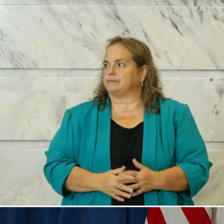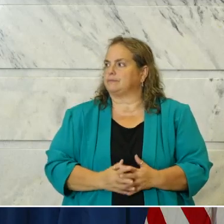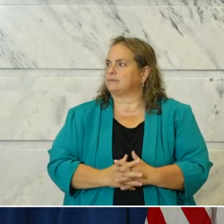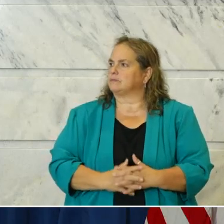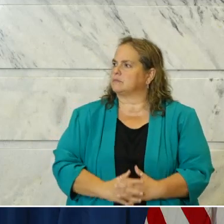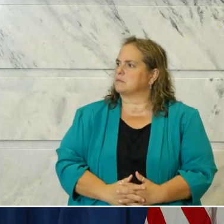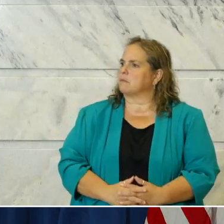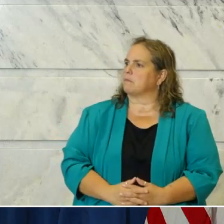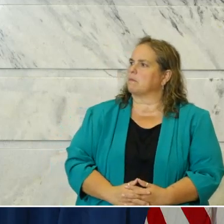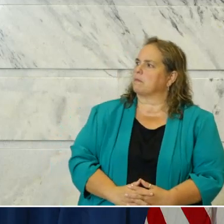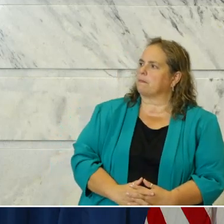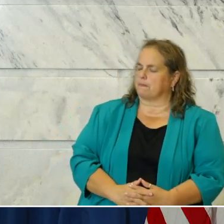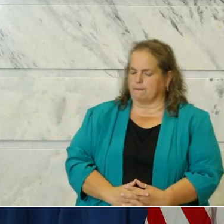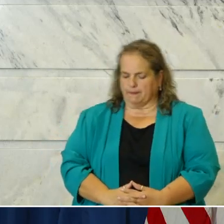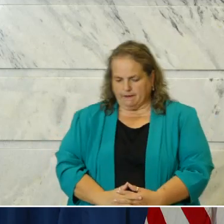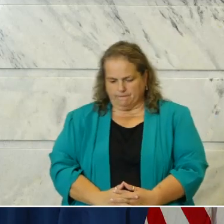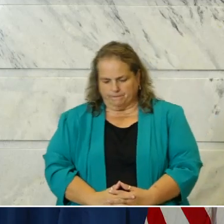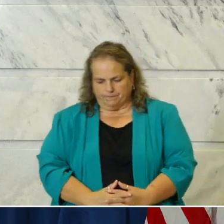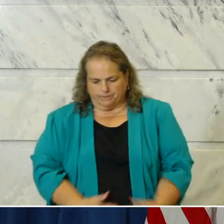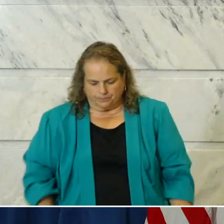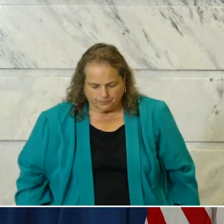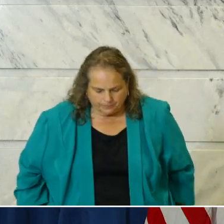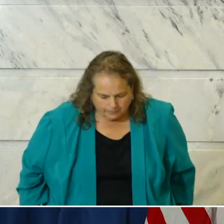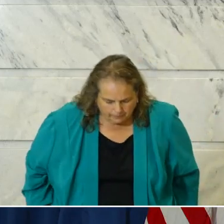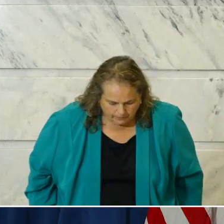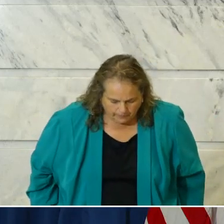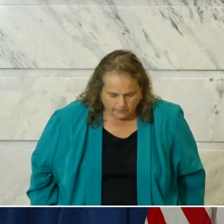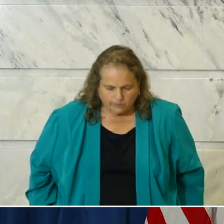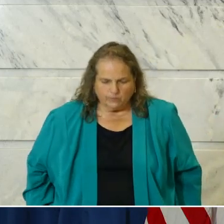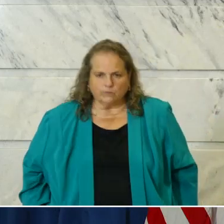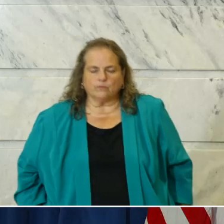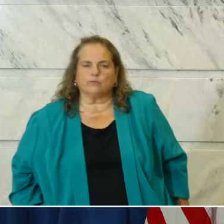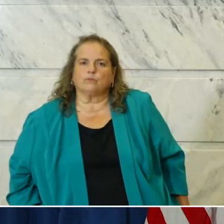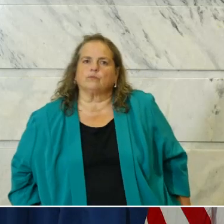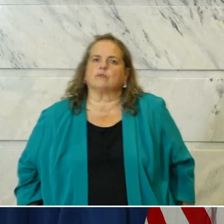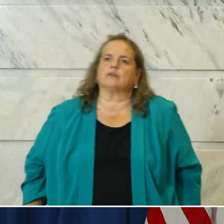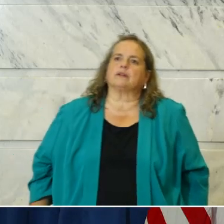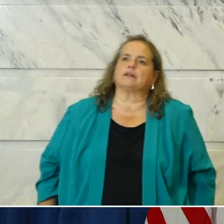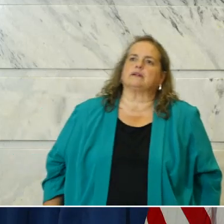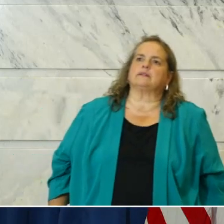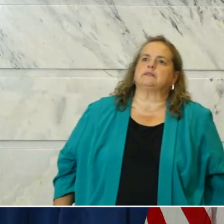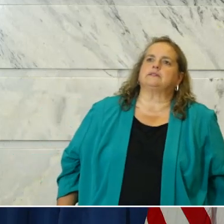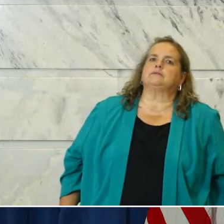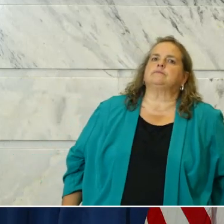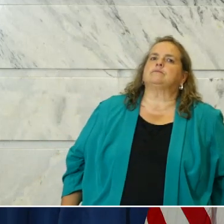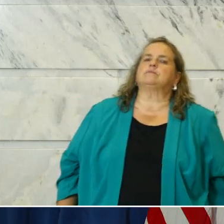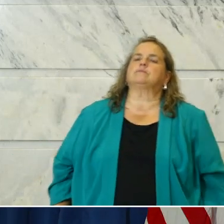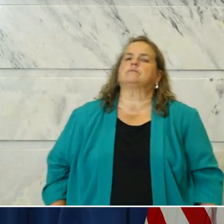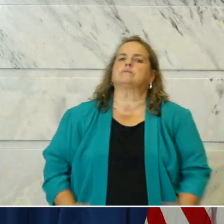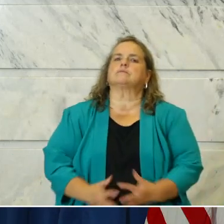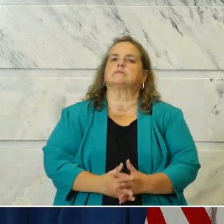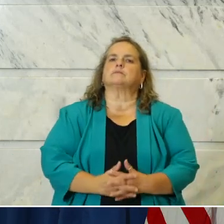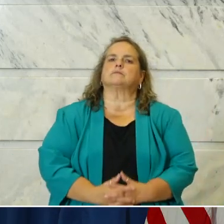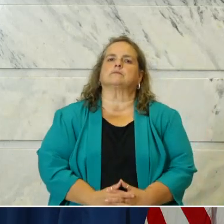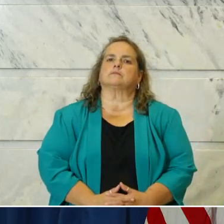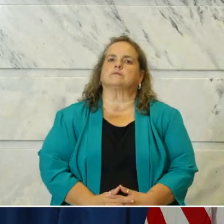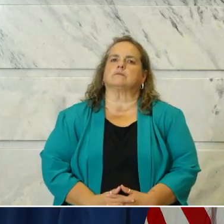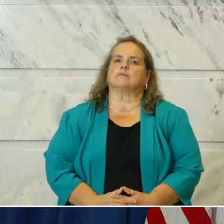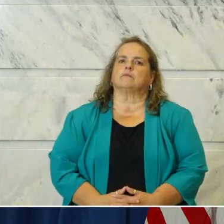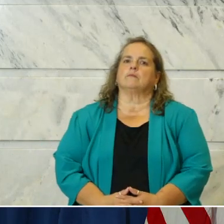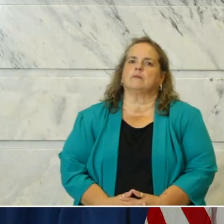The Governor issued new guidance about wearing a mask in schools, saying it's required regardless of whether you're 6